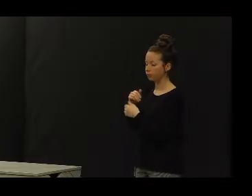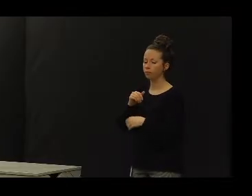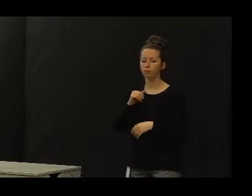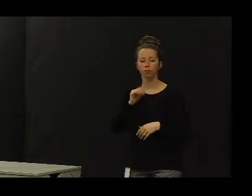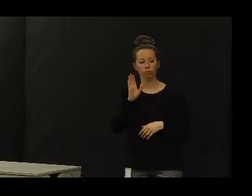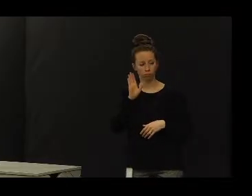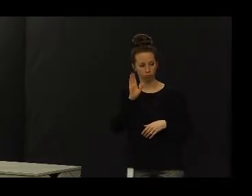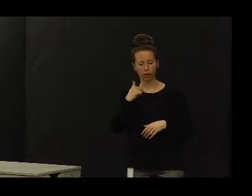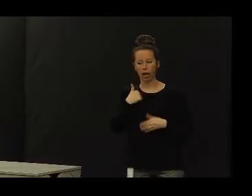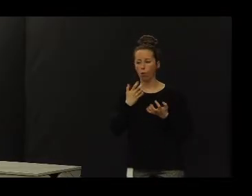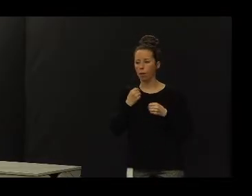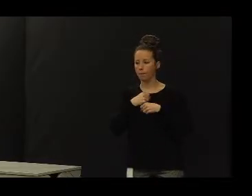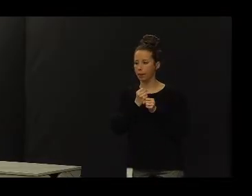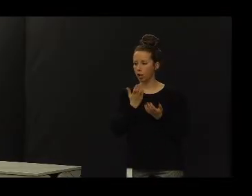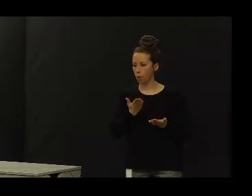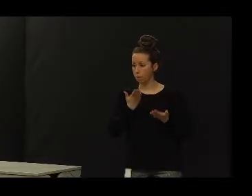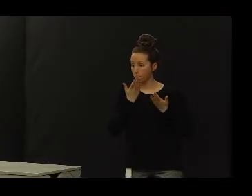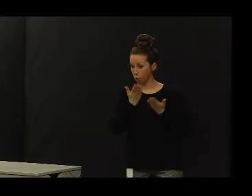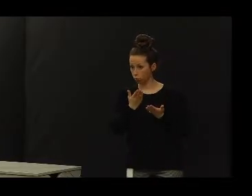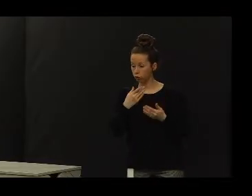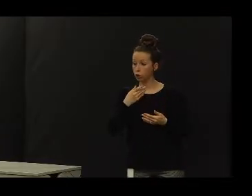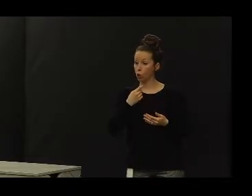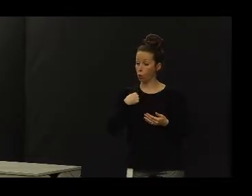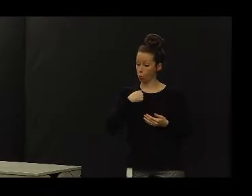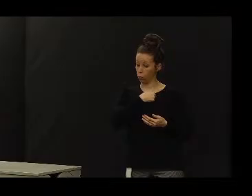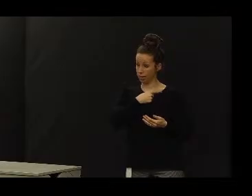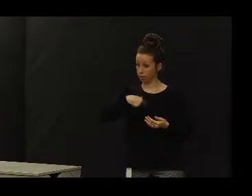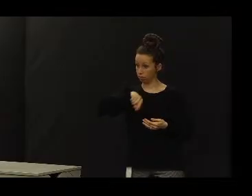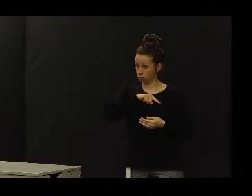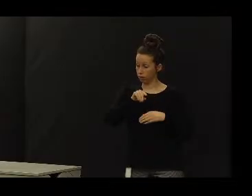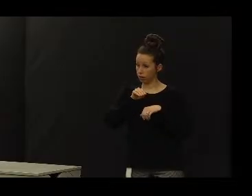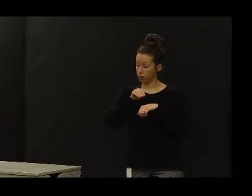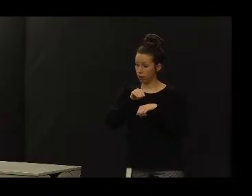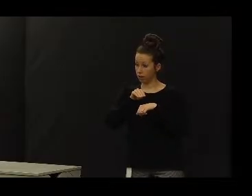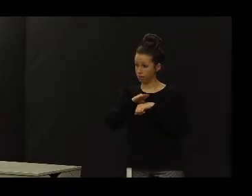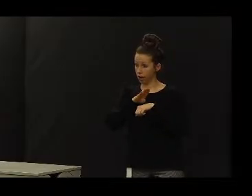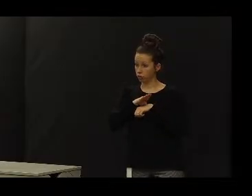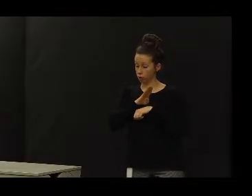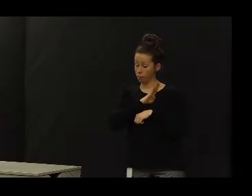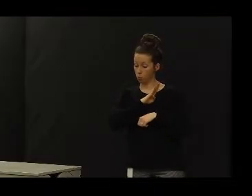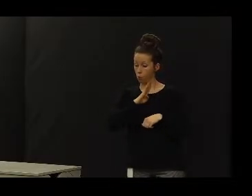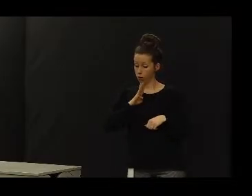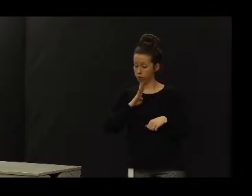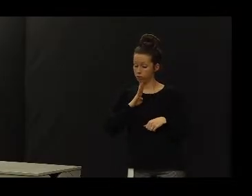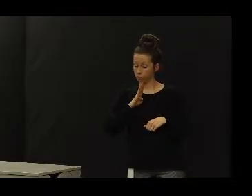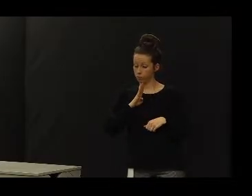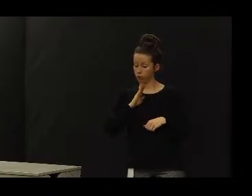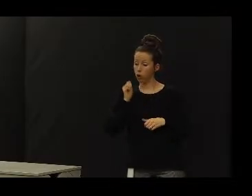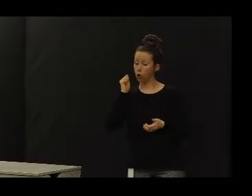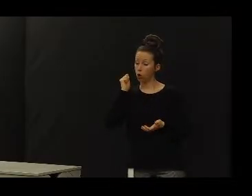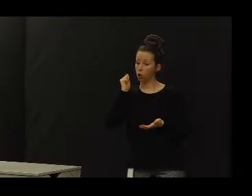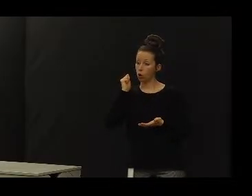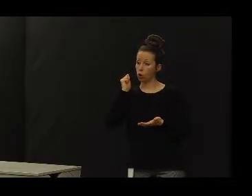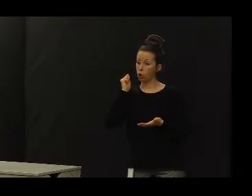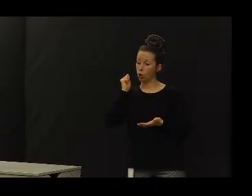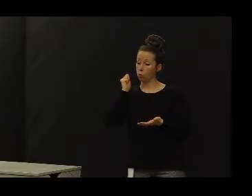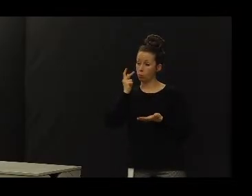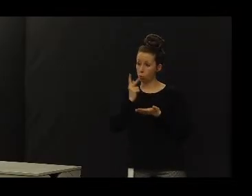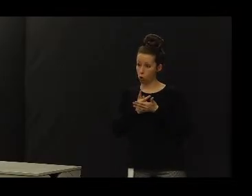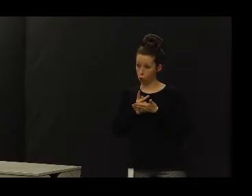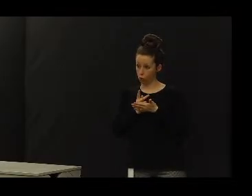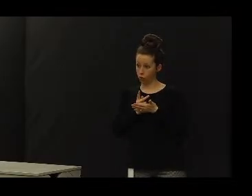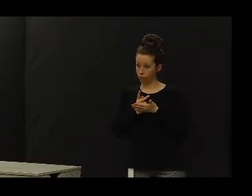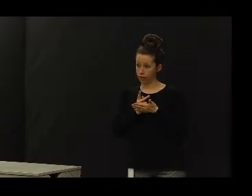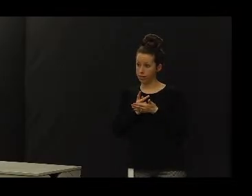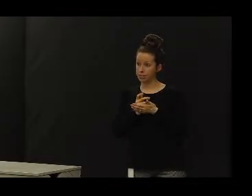I would like to make a motion that we, as the advisory board, approve to set up